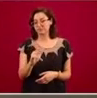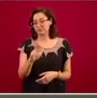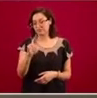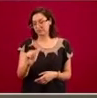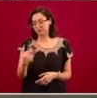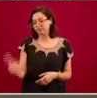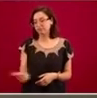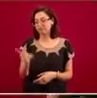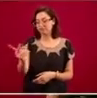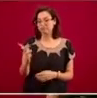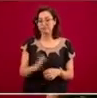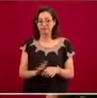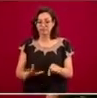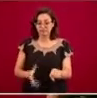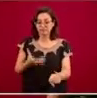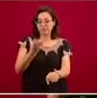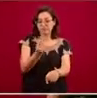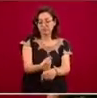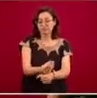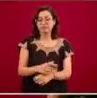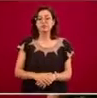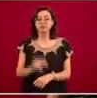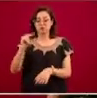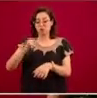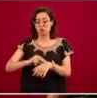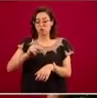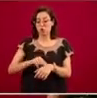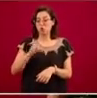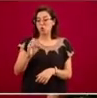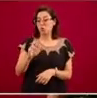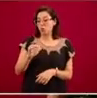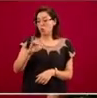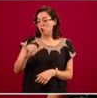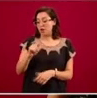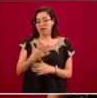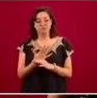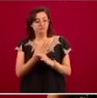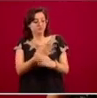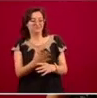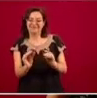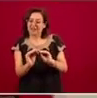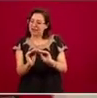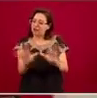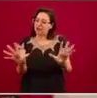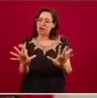Thank you for the question. I would simply like to add,